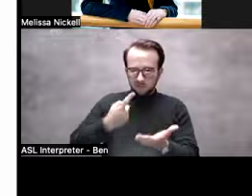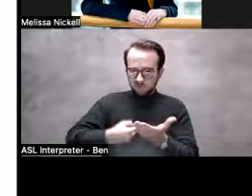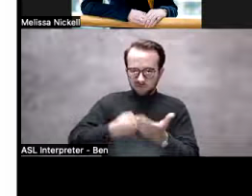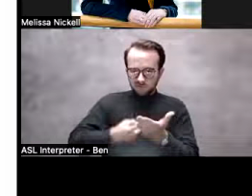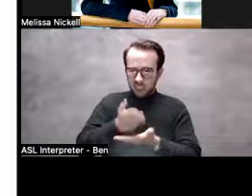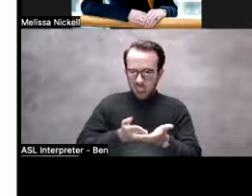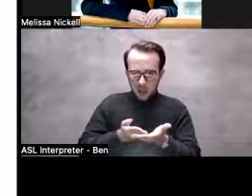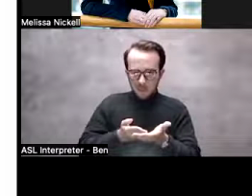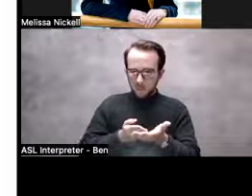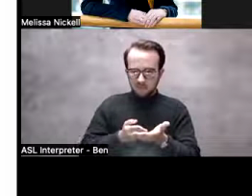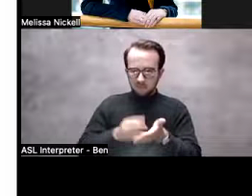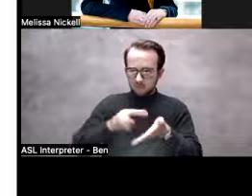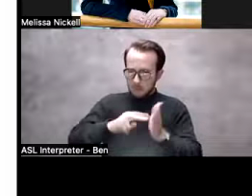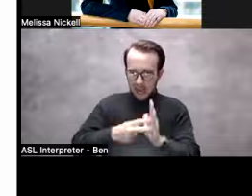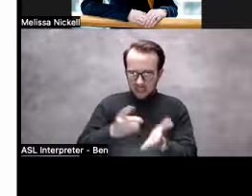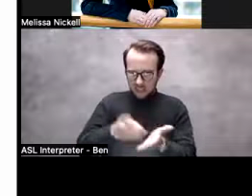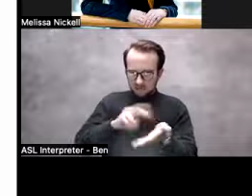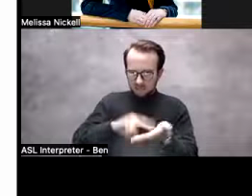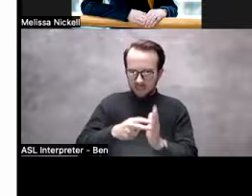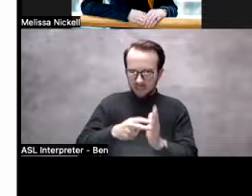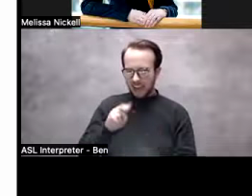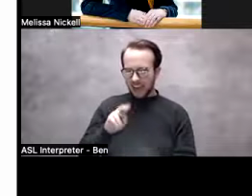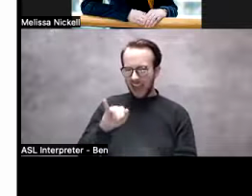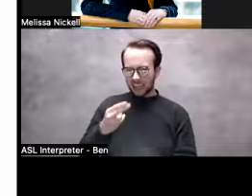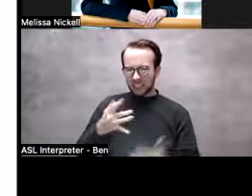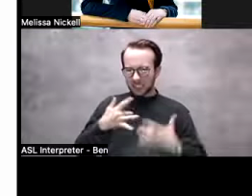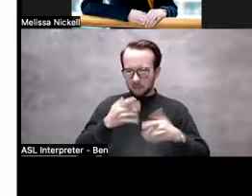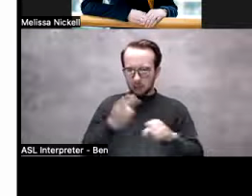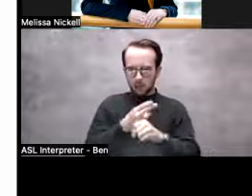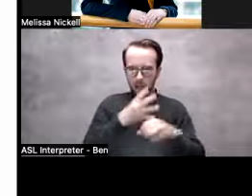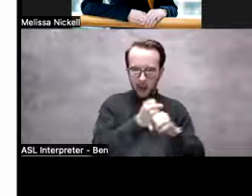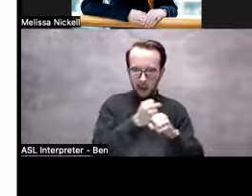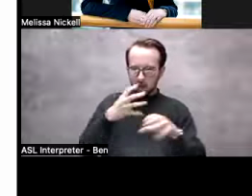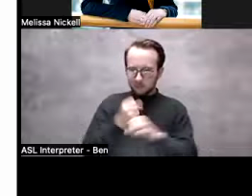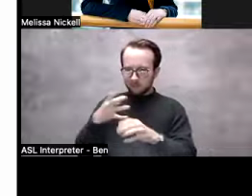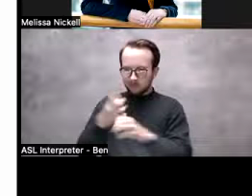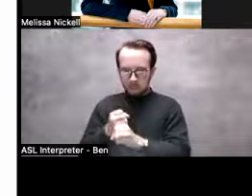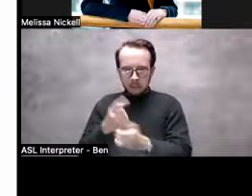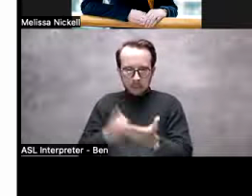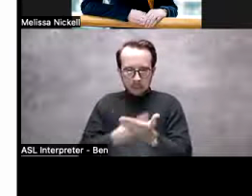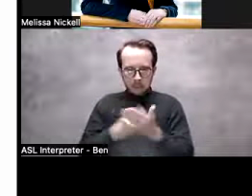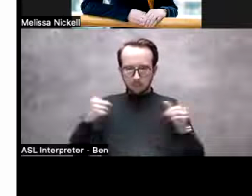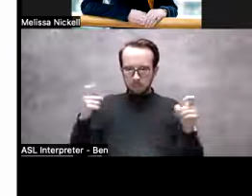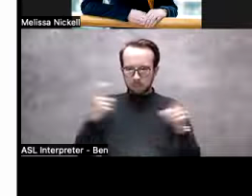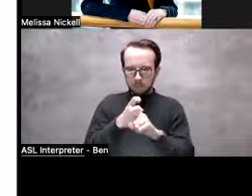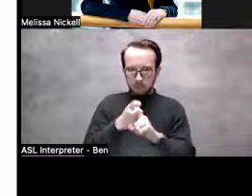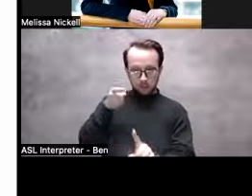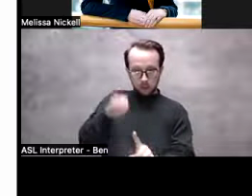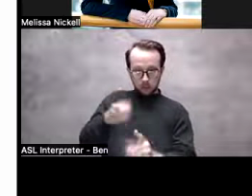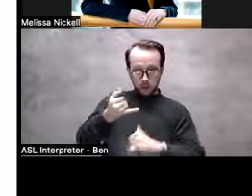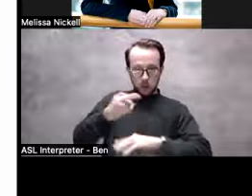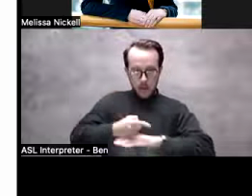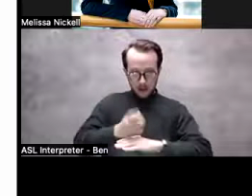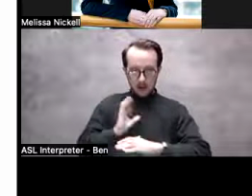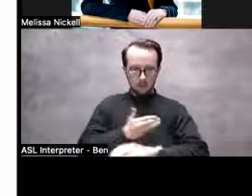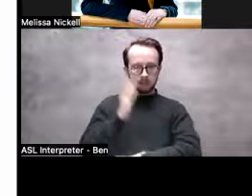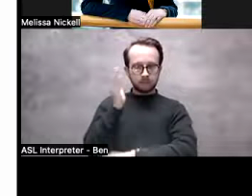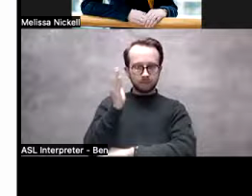definitions. NIH uses a lot of acronyms, and sometimes it gets a little complicated, but for the purposes of today's talk, I want to